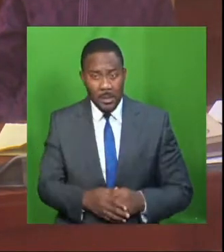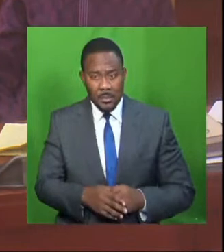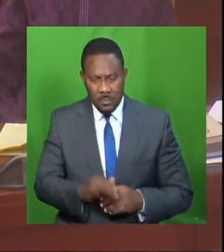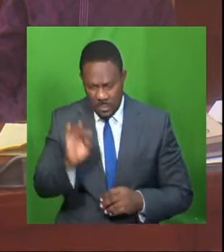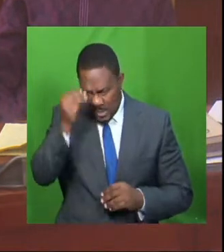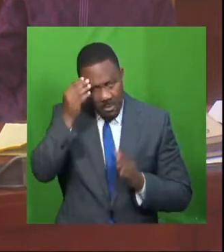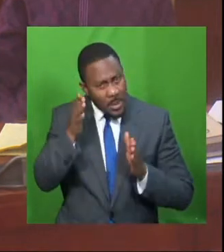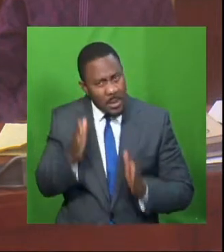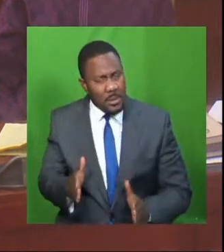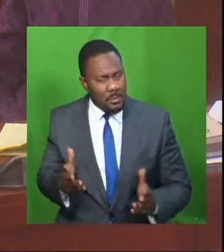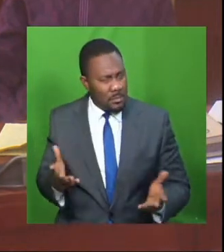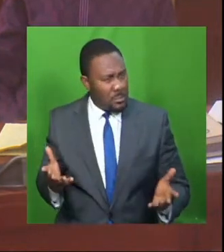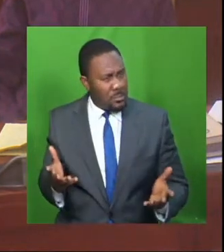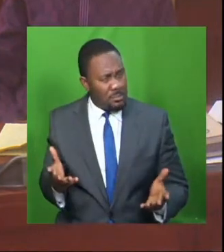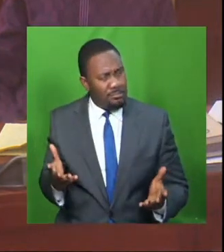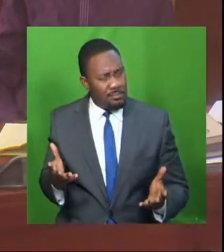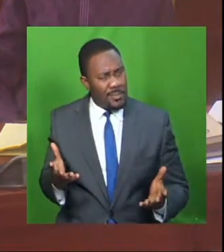Mr. Speaker.